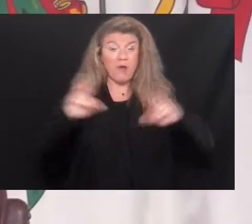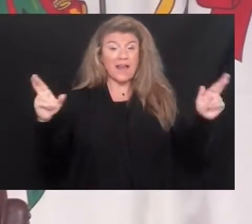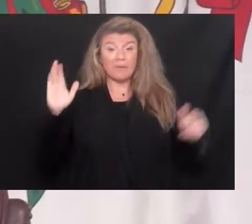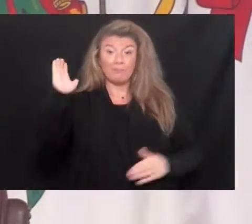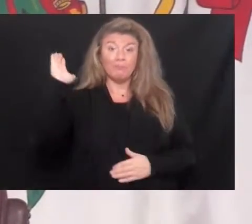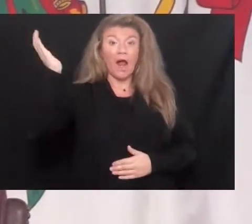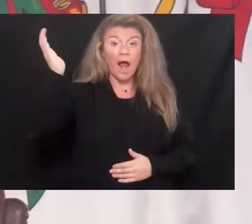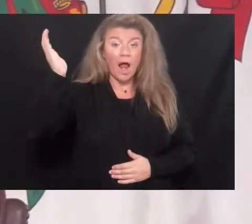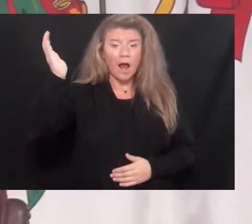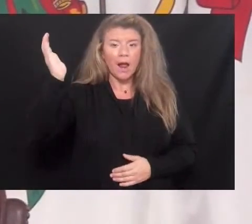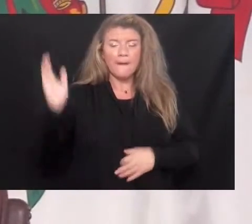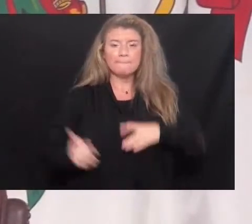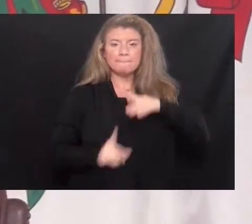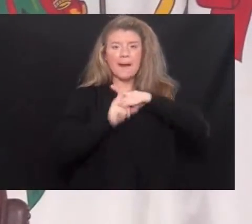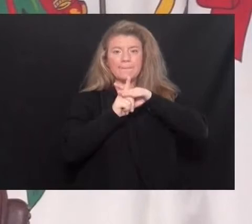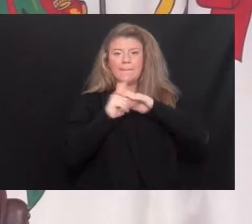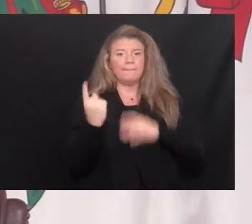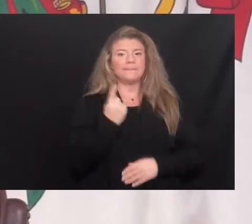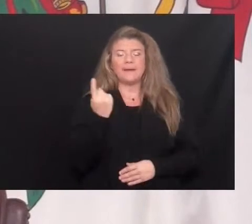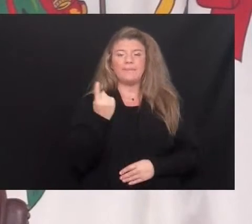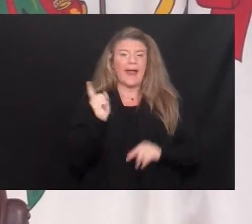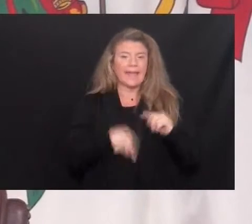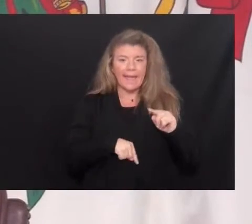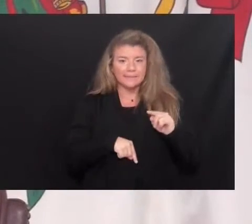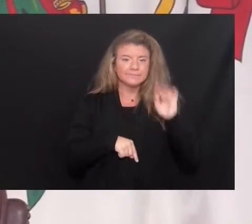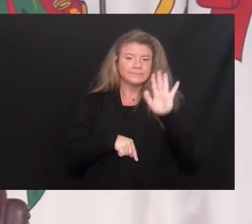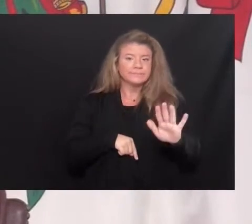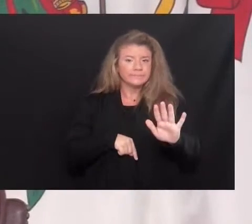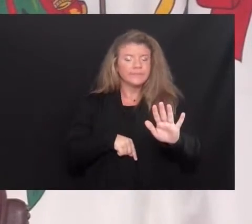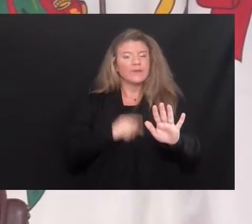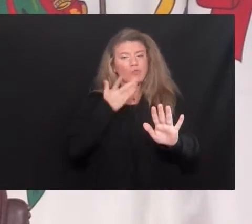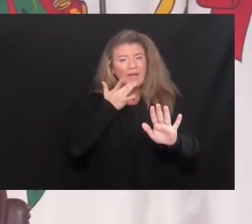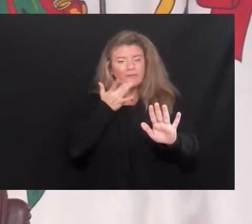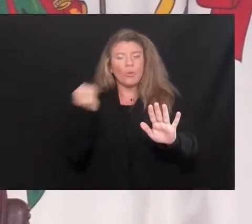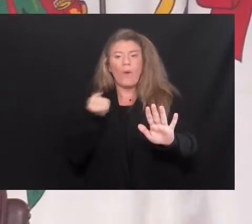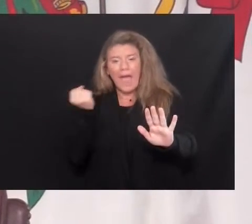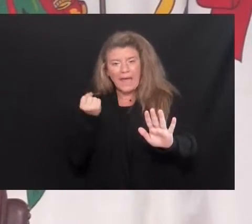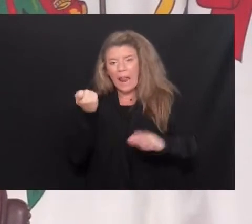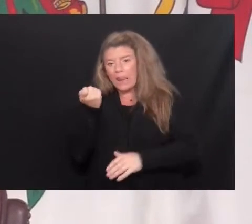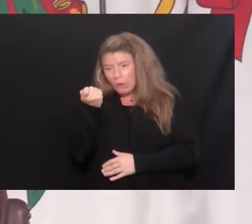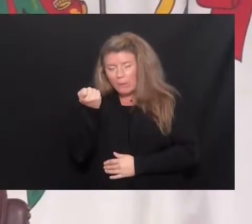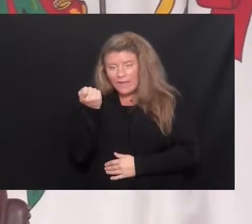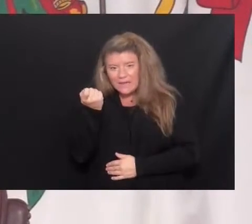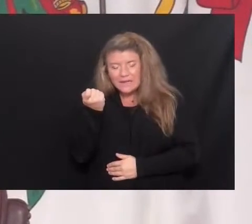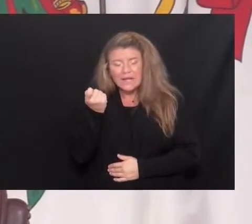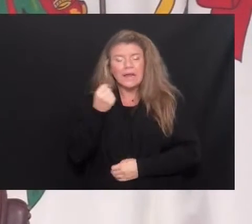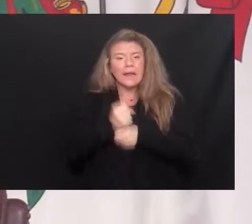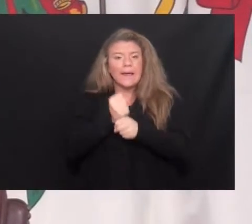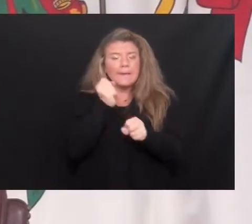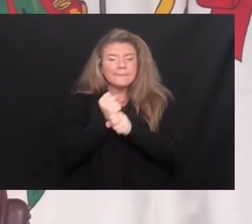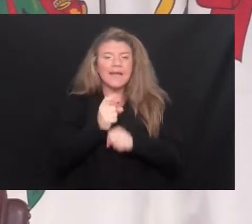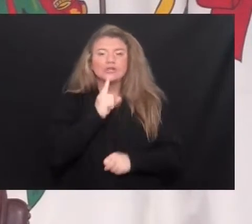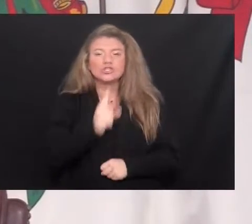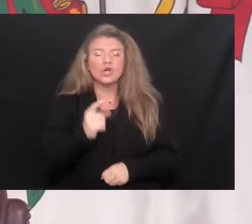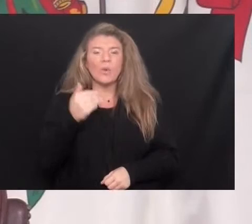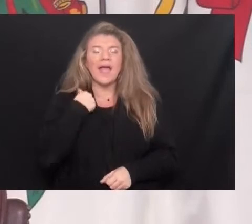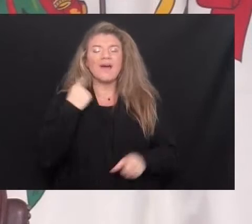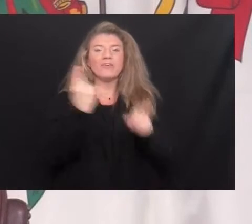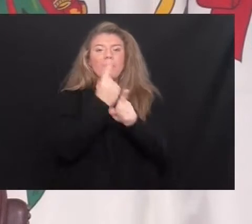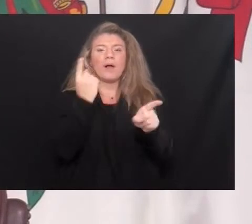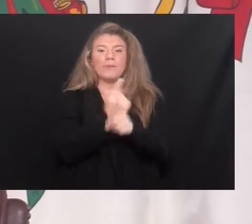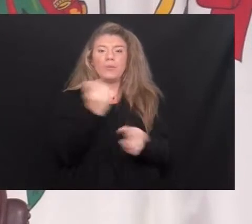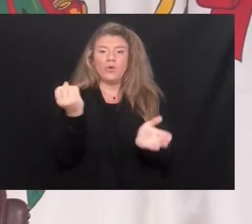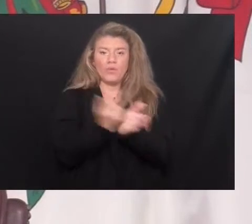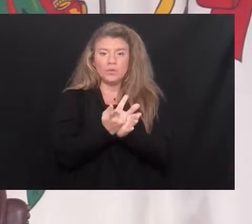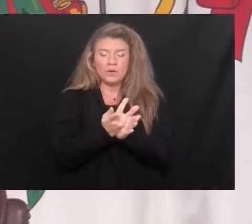now there's something else that's come up, and so we still got to pull back the reins just a little bit and make sure that we have the proper